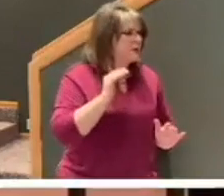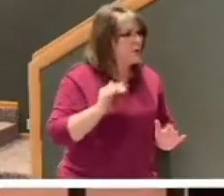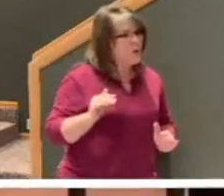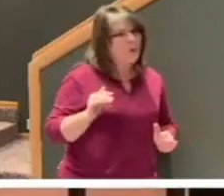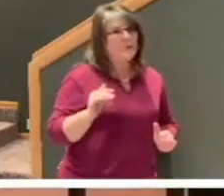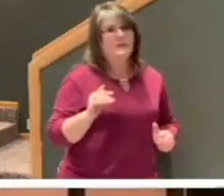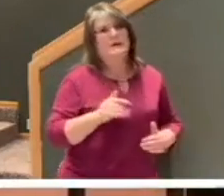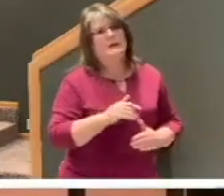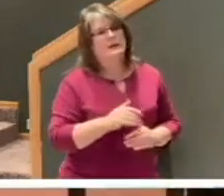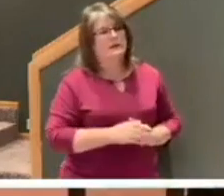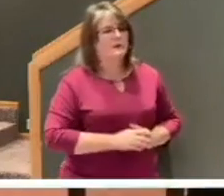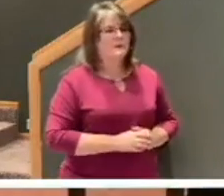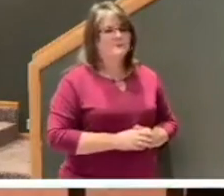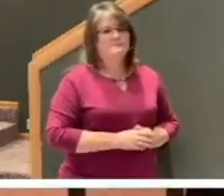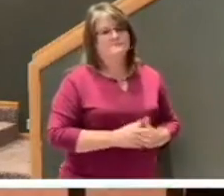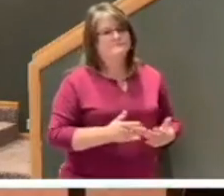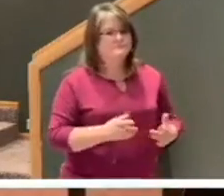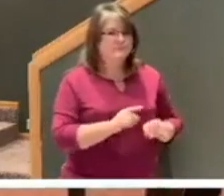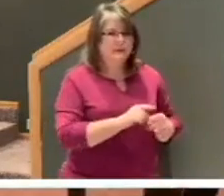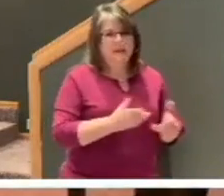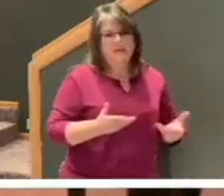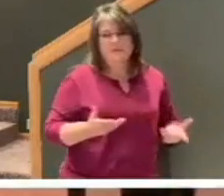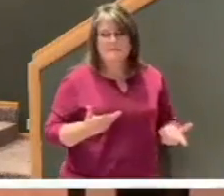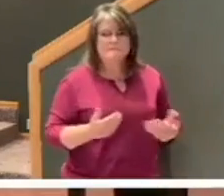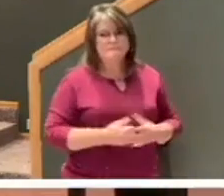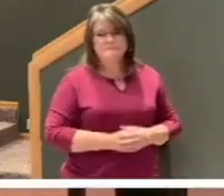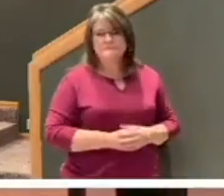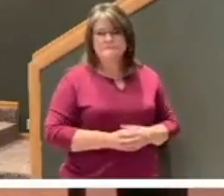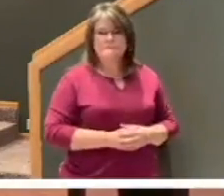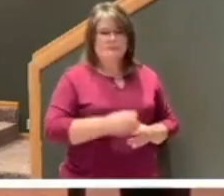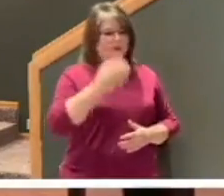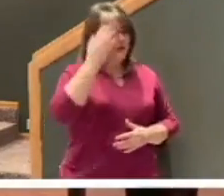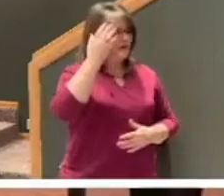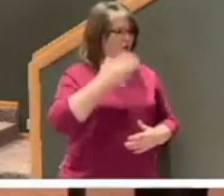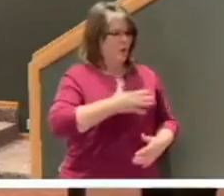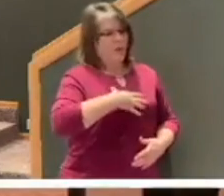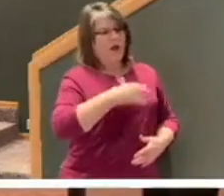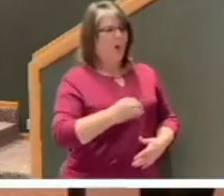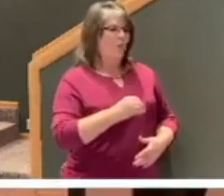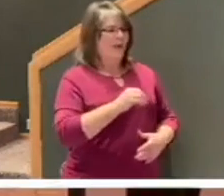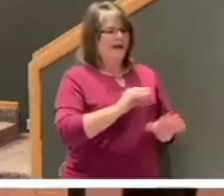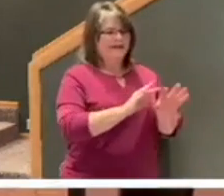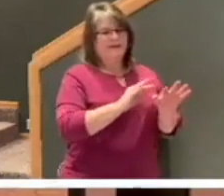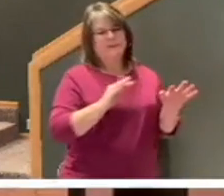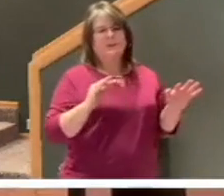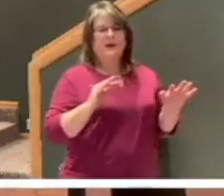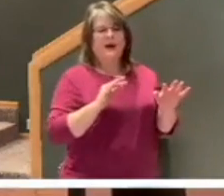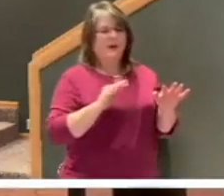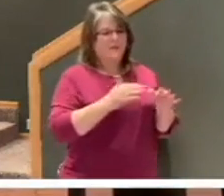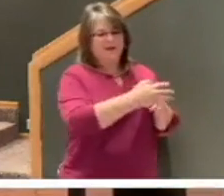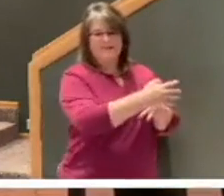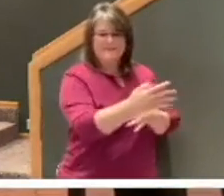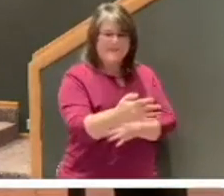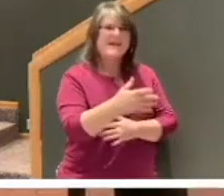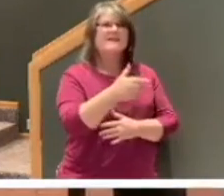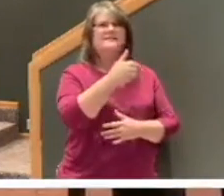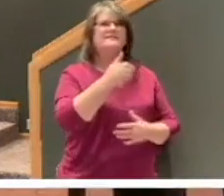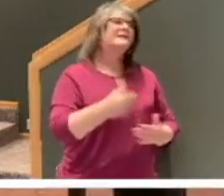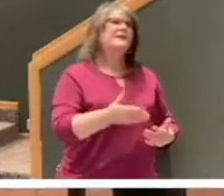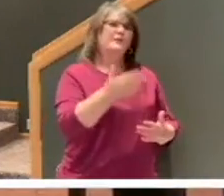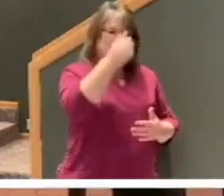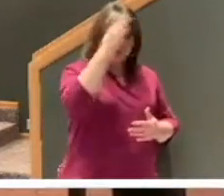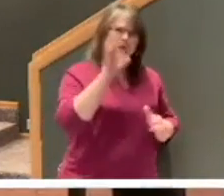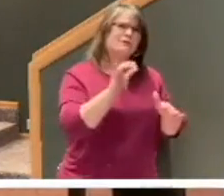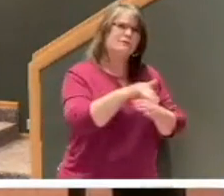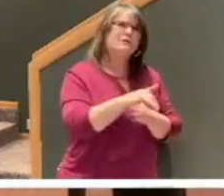know, like, you know, white picket fence. Come on, God, do it. Do it. Even though I'm not listening to you about